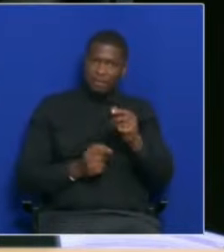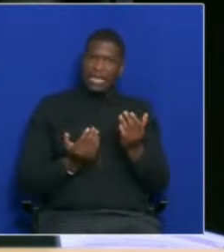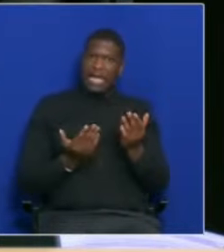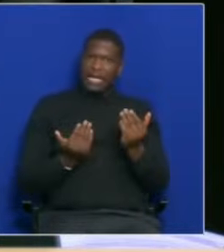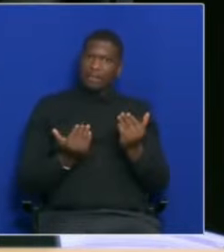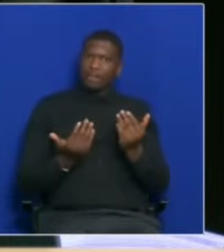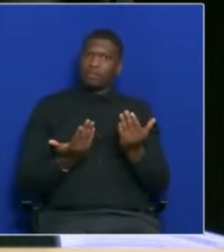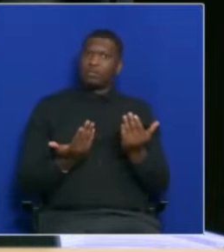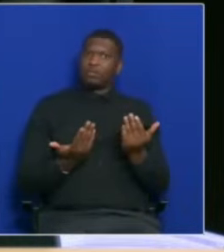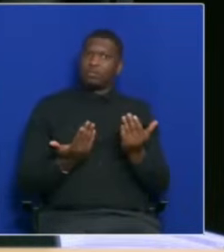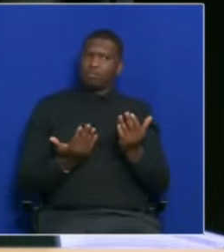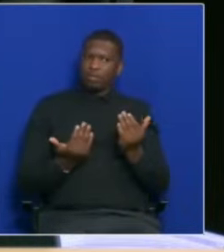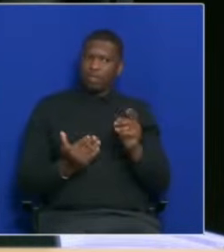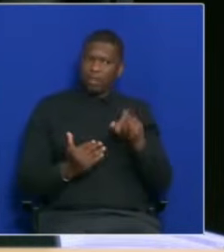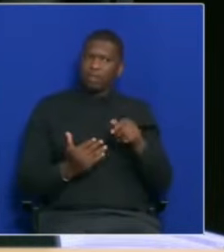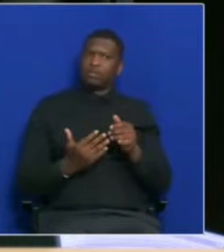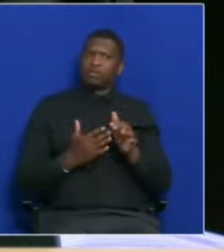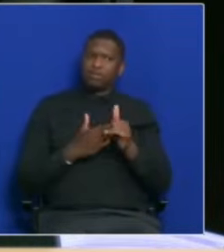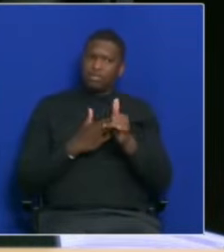of